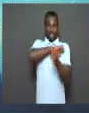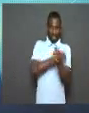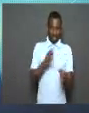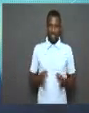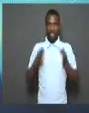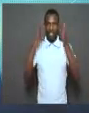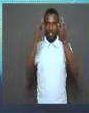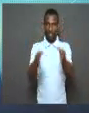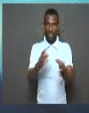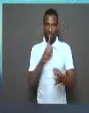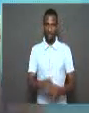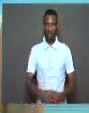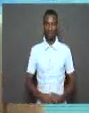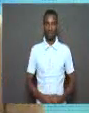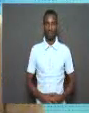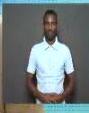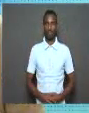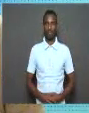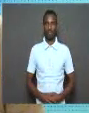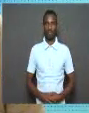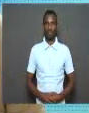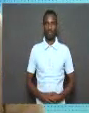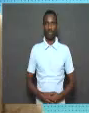energy transferred.